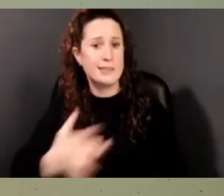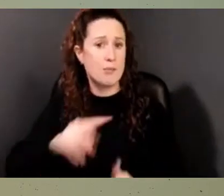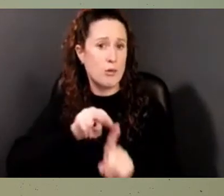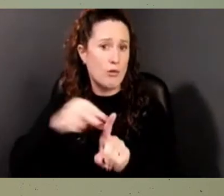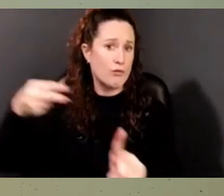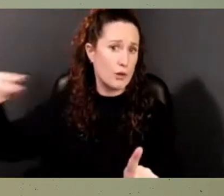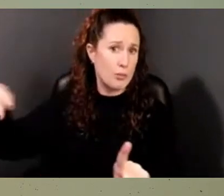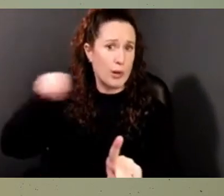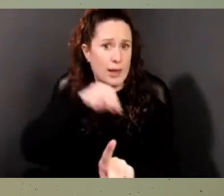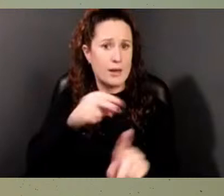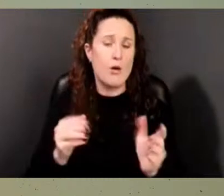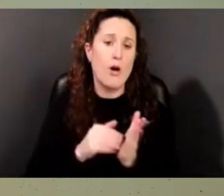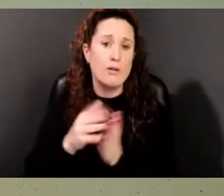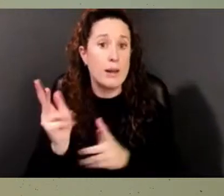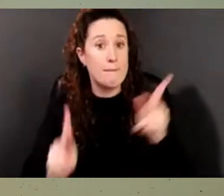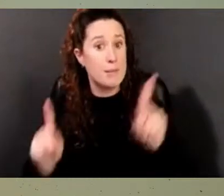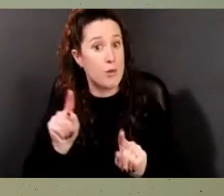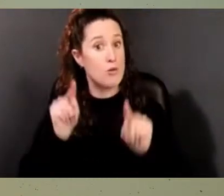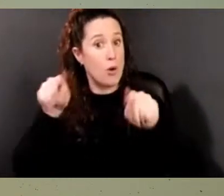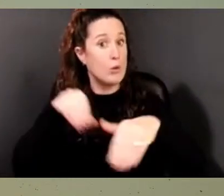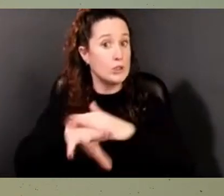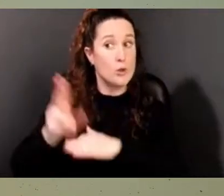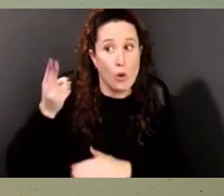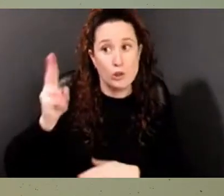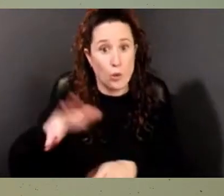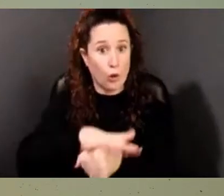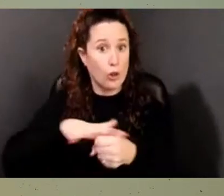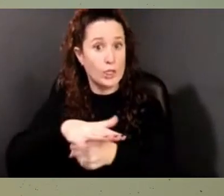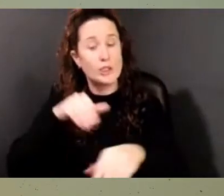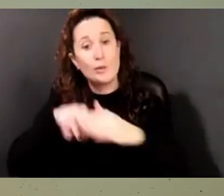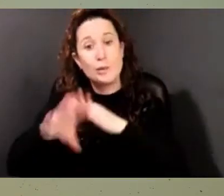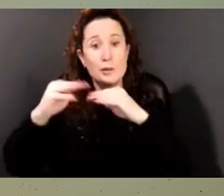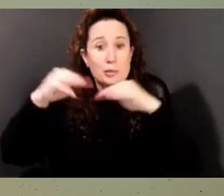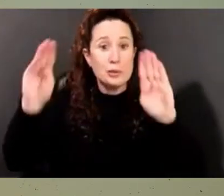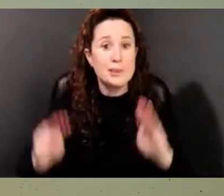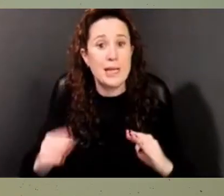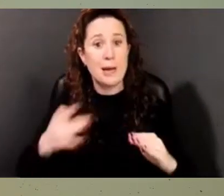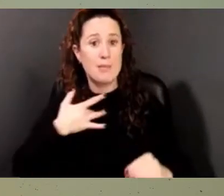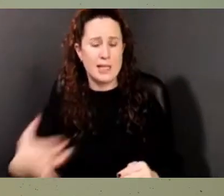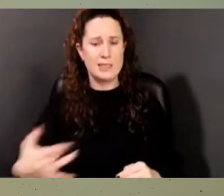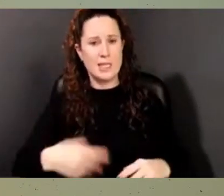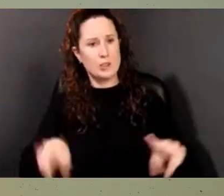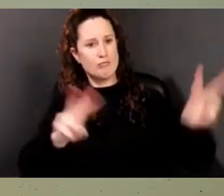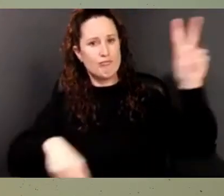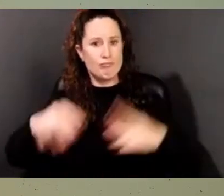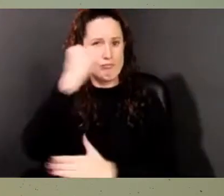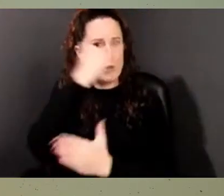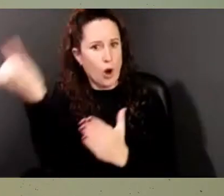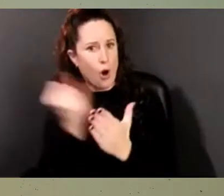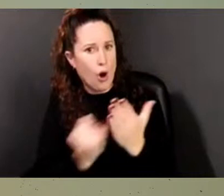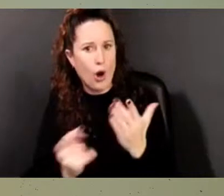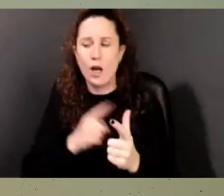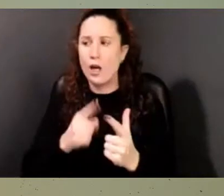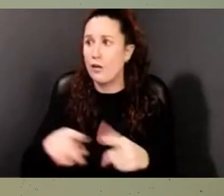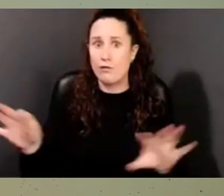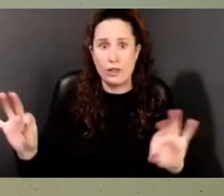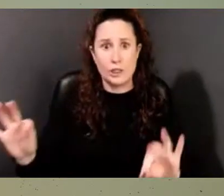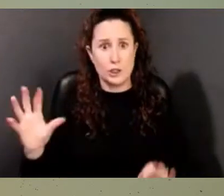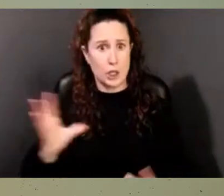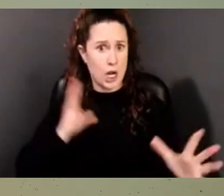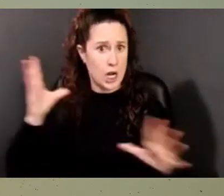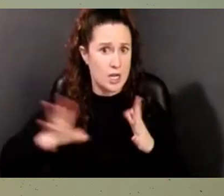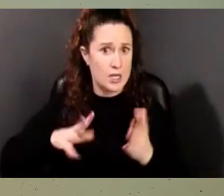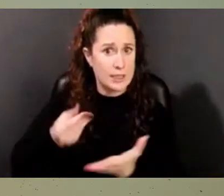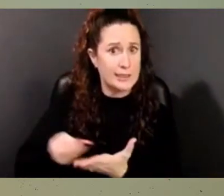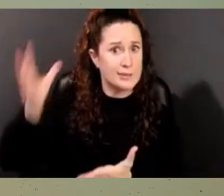a historic site or museum, they look at the beautiful decorative arts, the expensive furnishings, and forget the